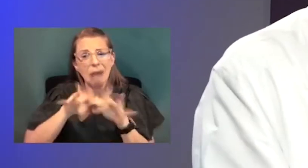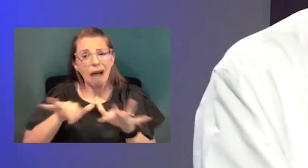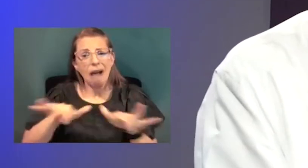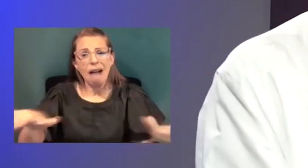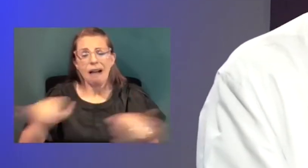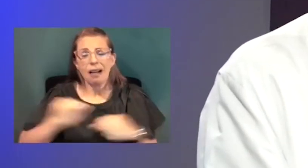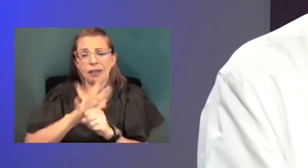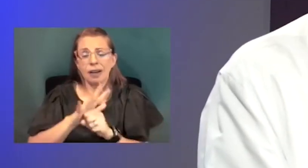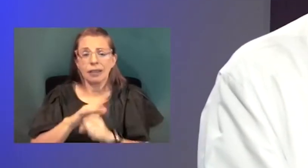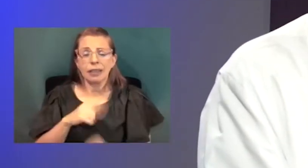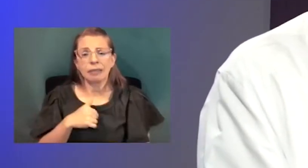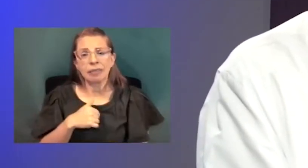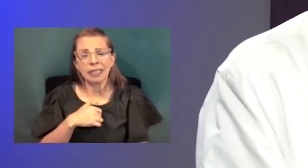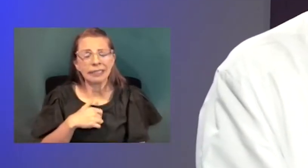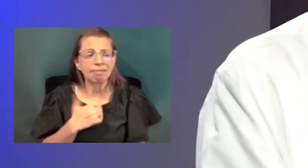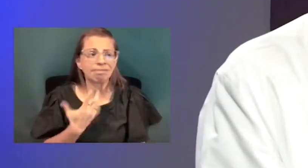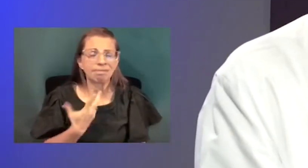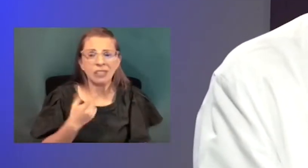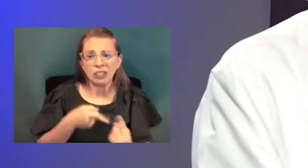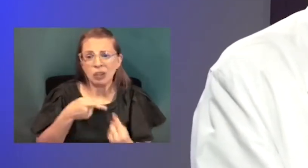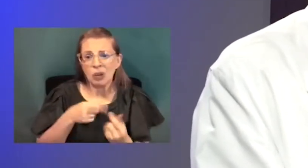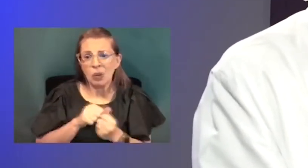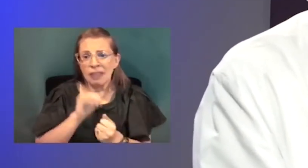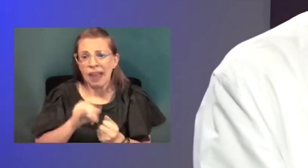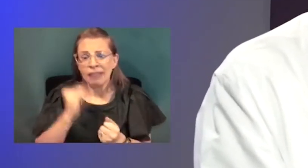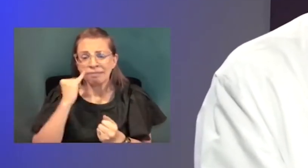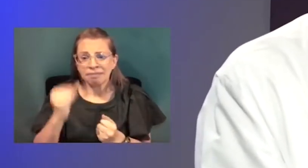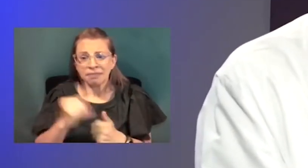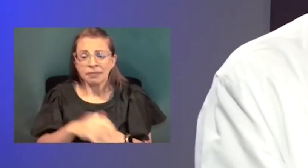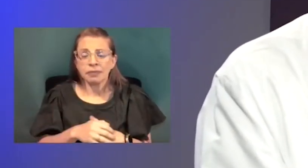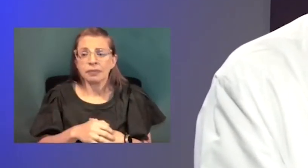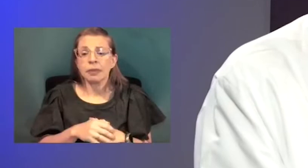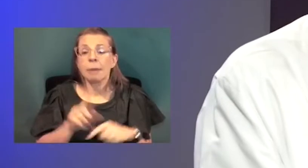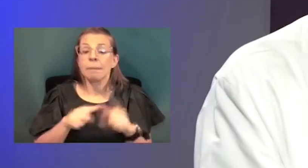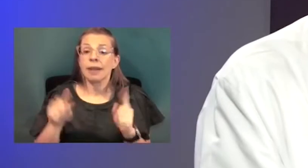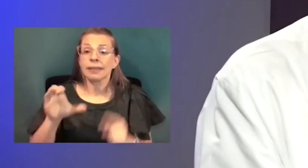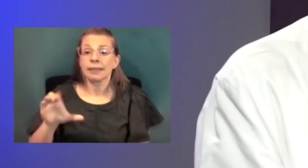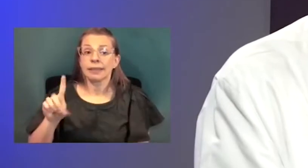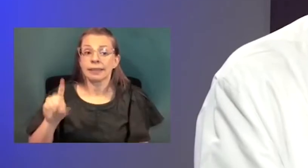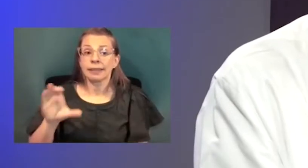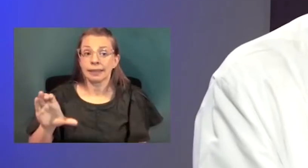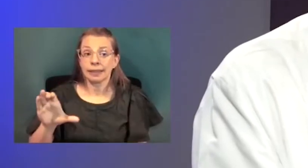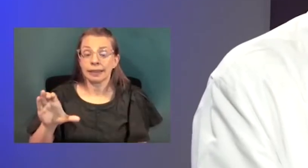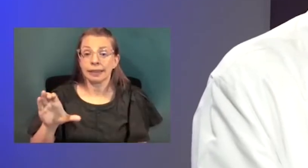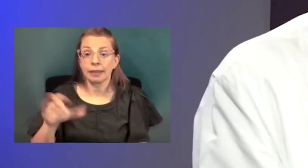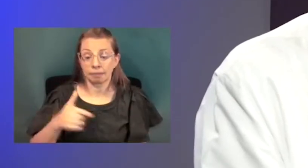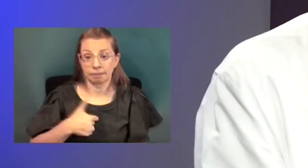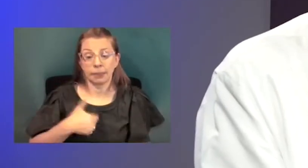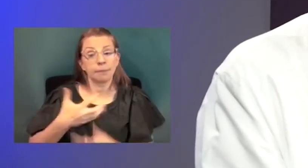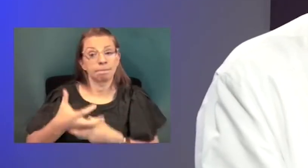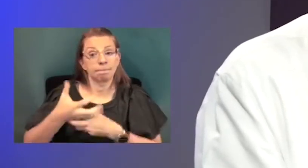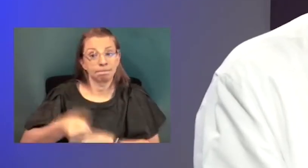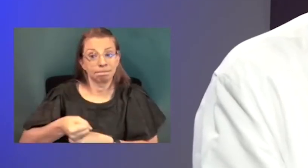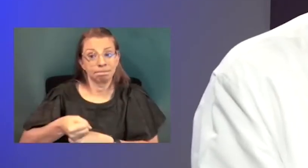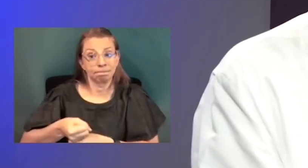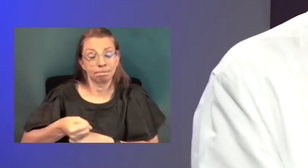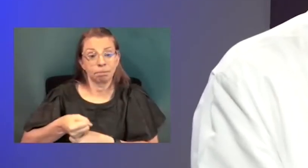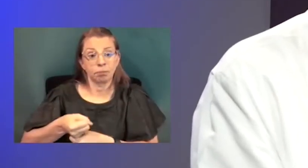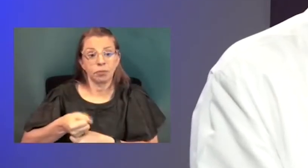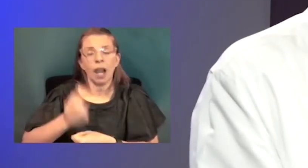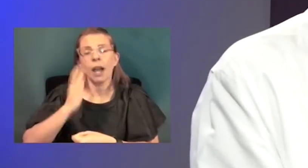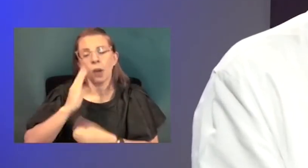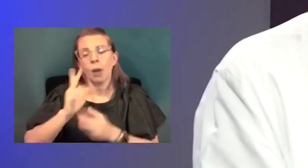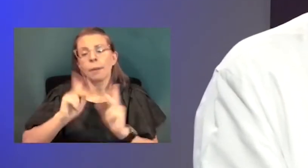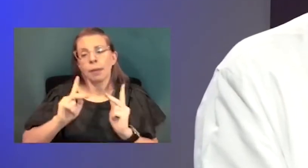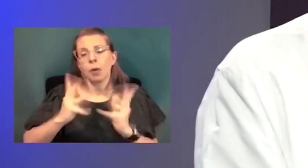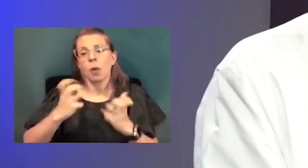one. But having said that, the CDC, who I have great faith in, and I know people want to complain about Fauci. Look,